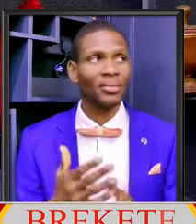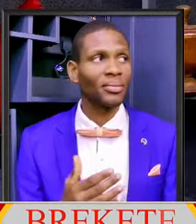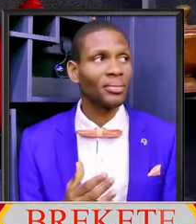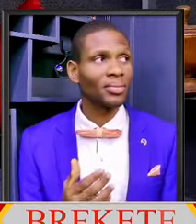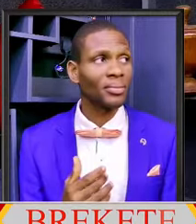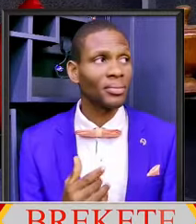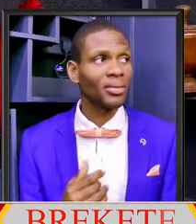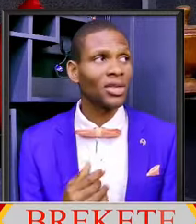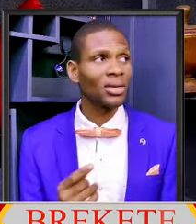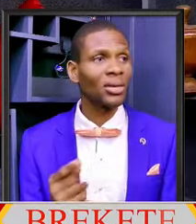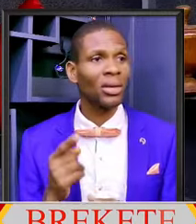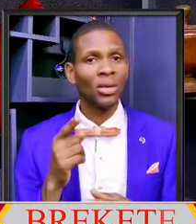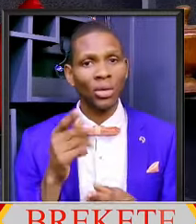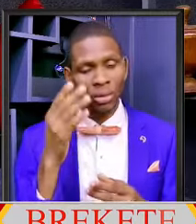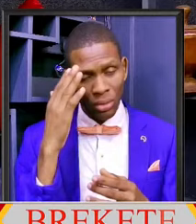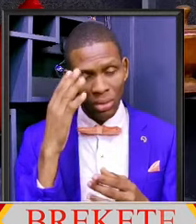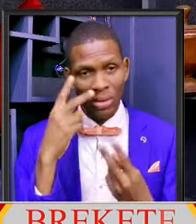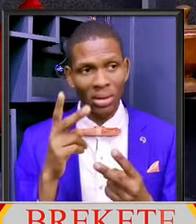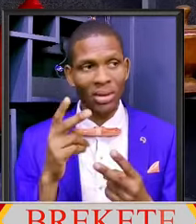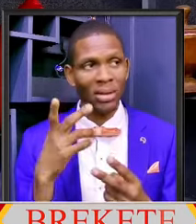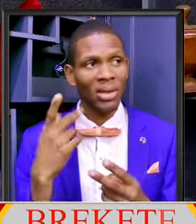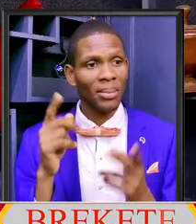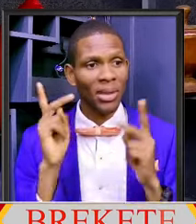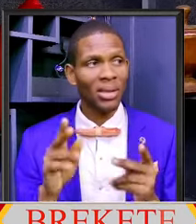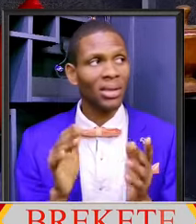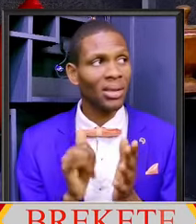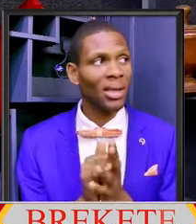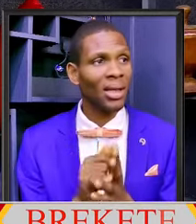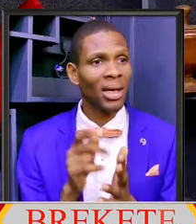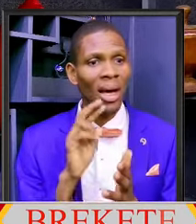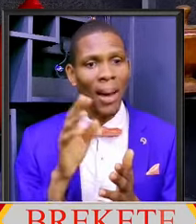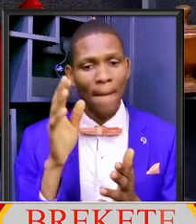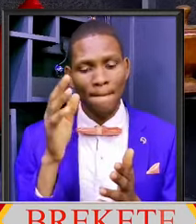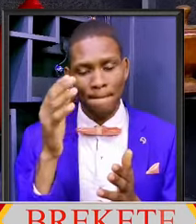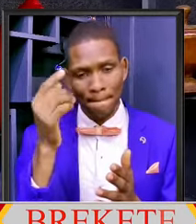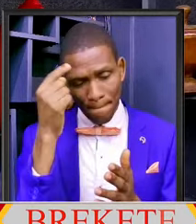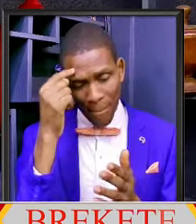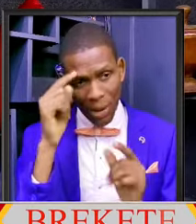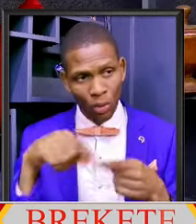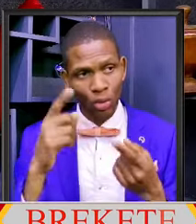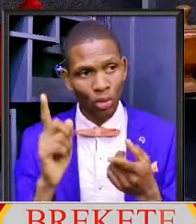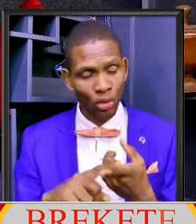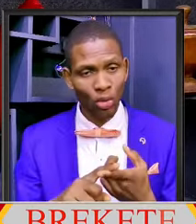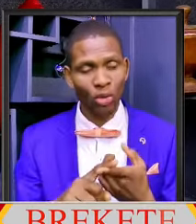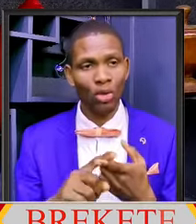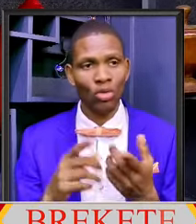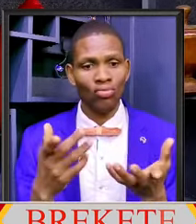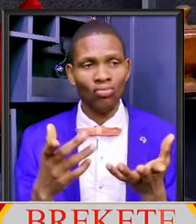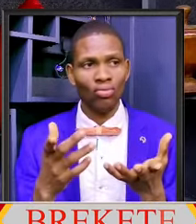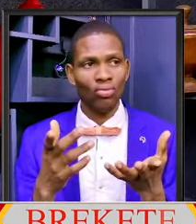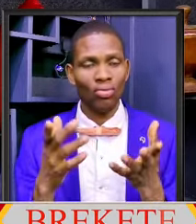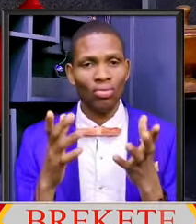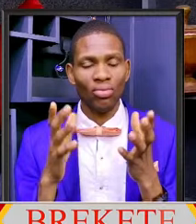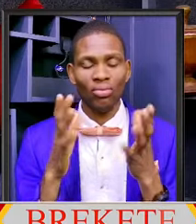Now you can imagine the person where her mind go to hijab. Now my own barrister Pamela, a